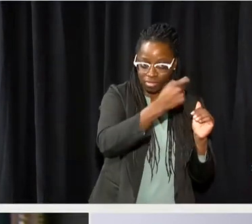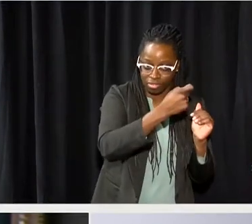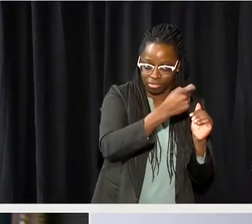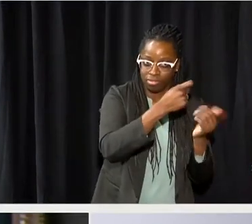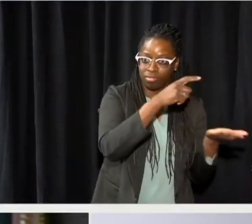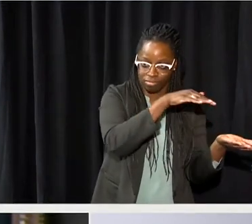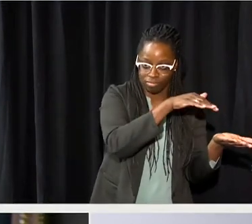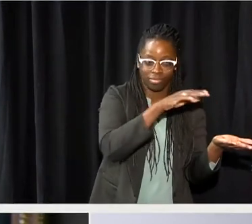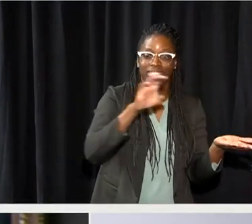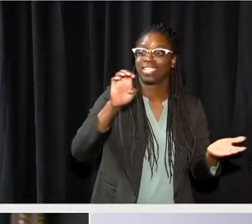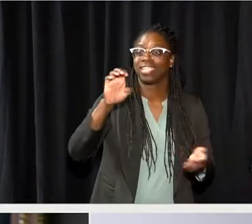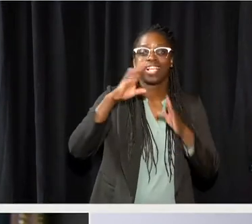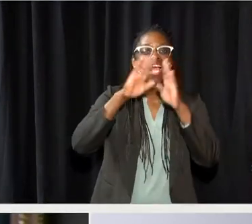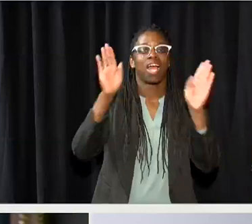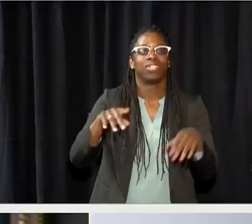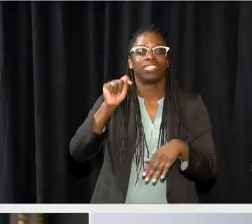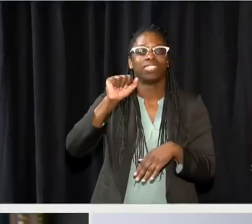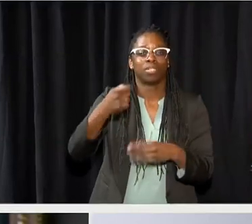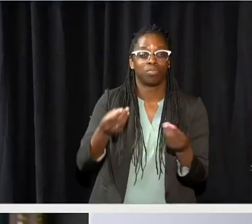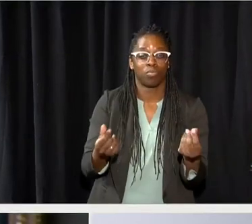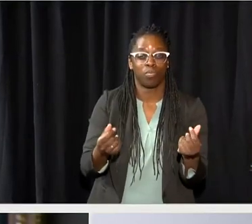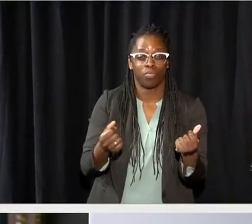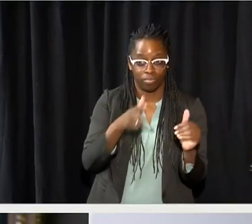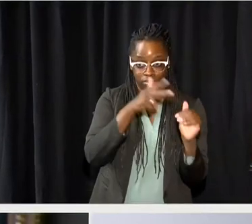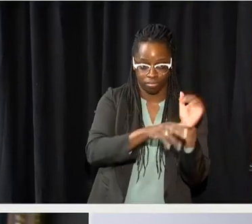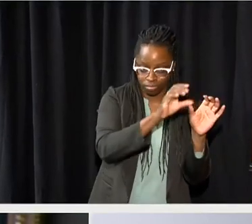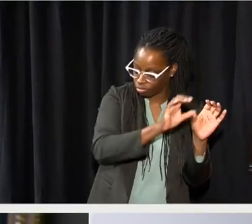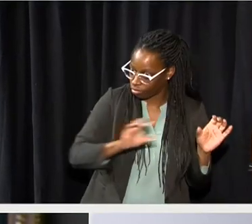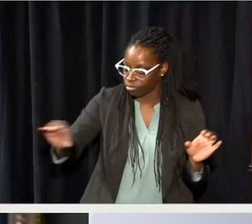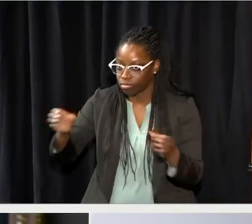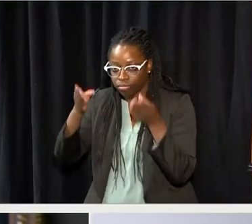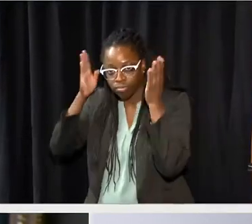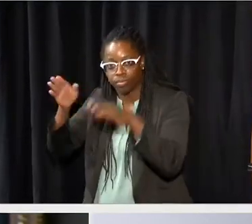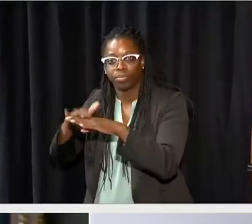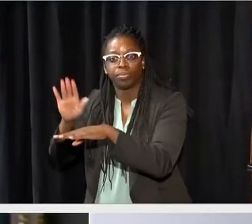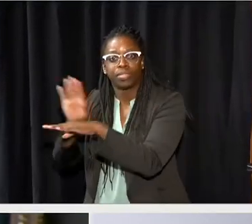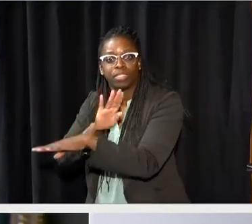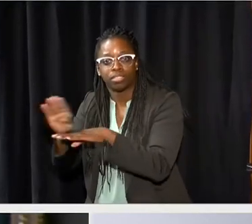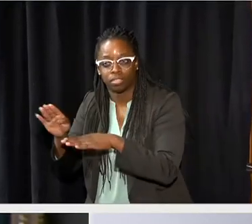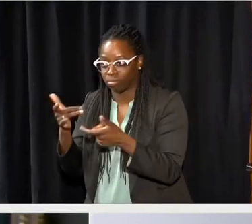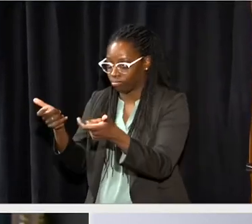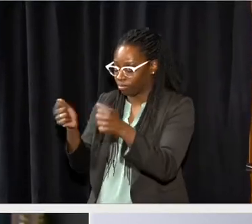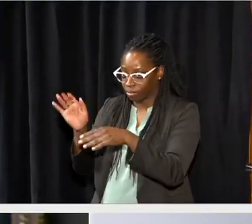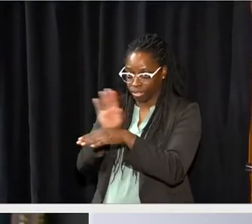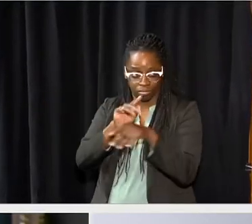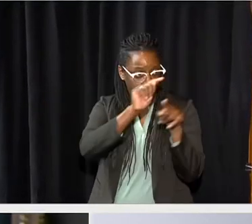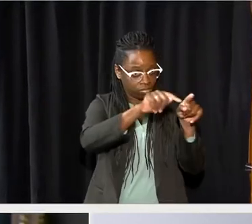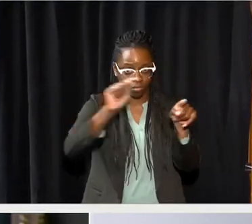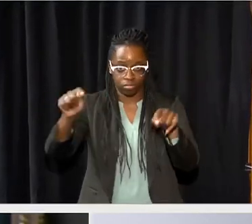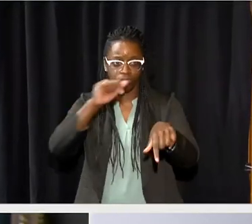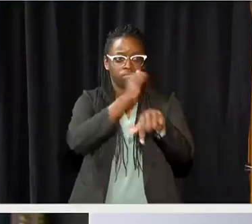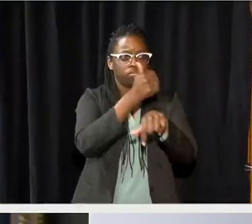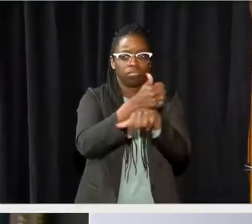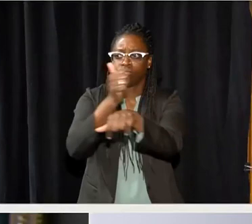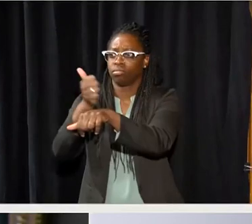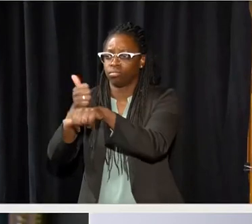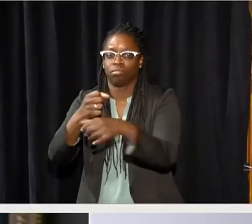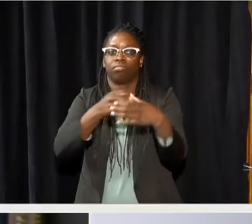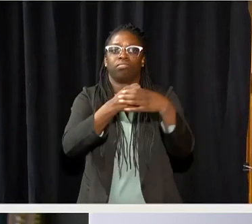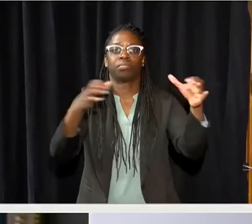will save money when they start here, stay here, grow here, and our seniors will benefit as